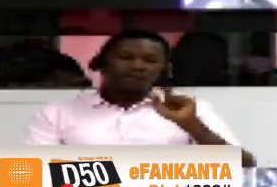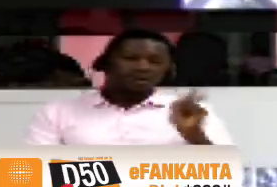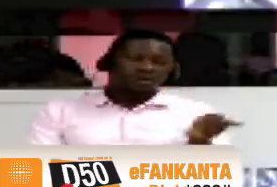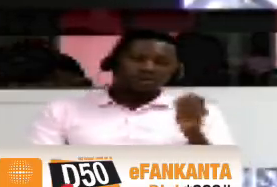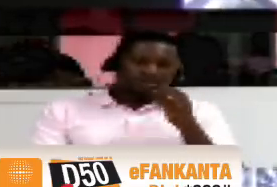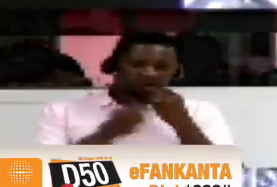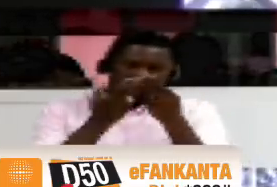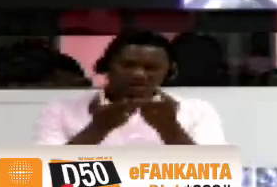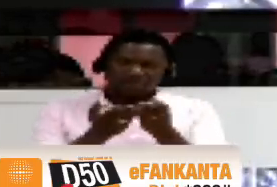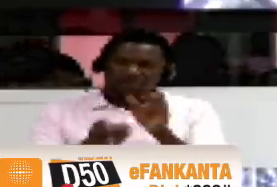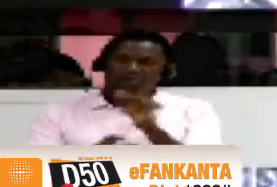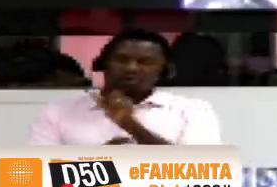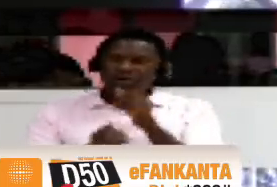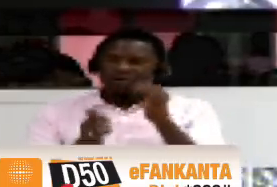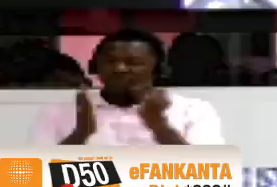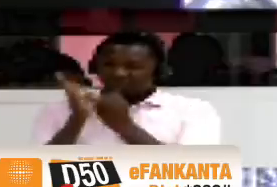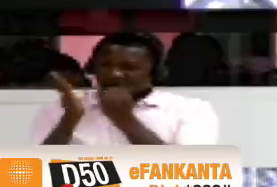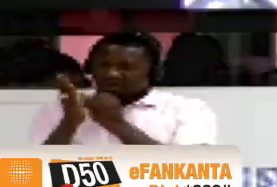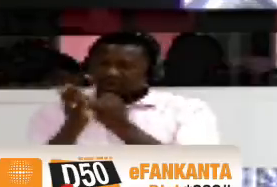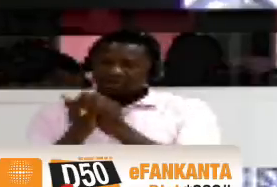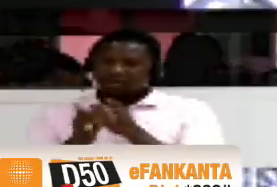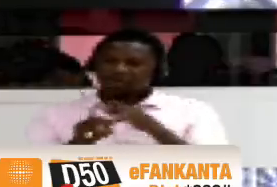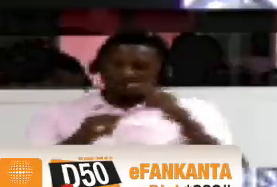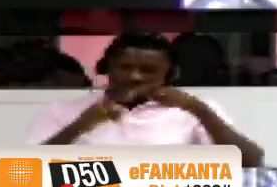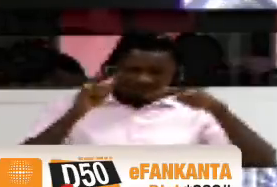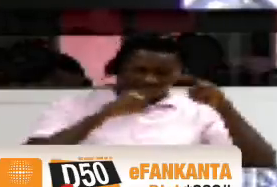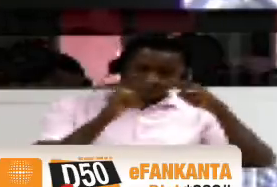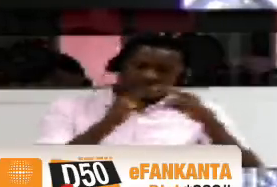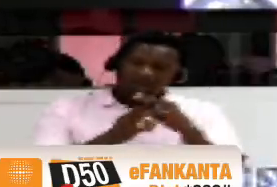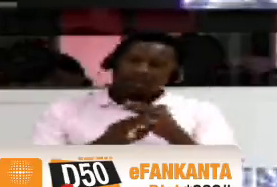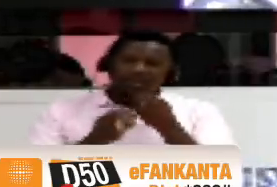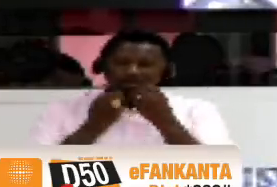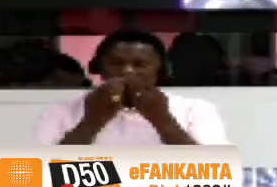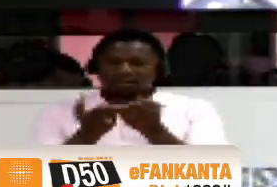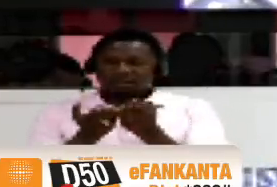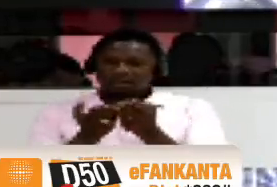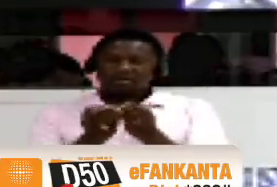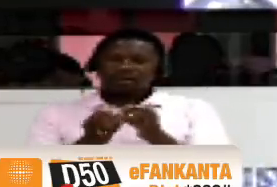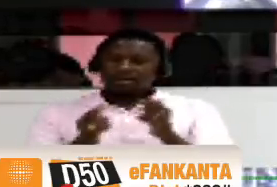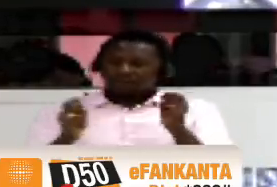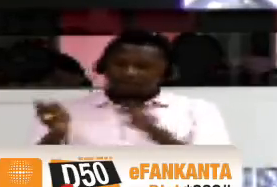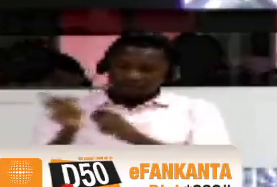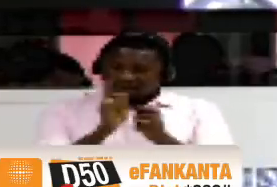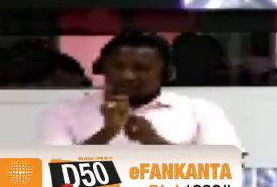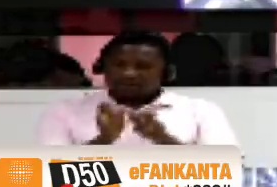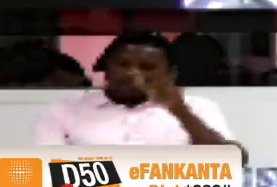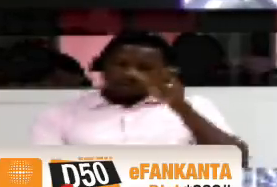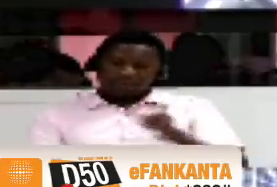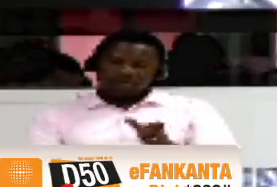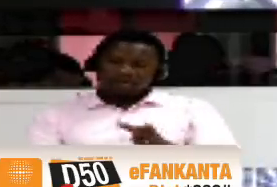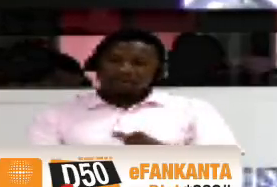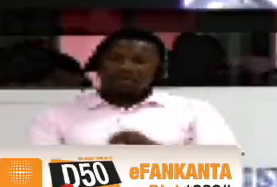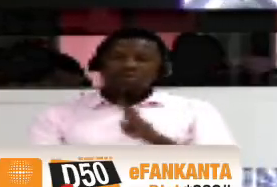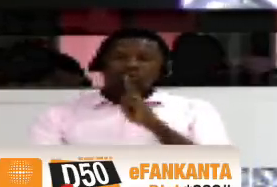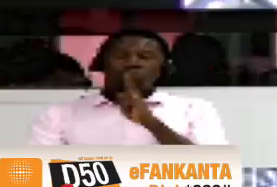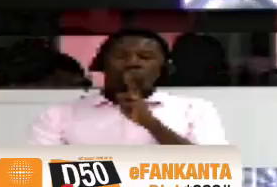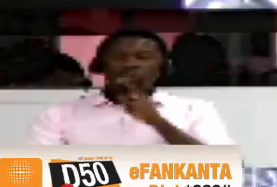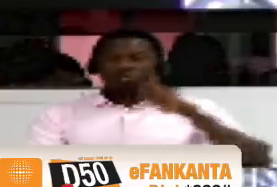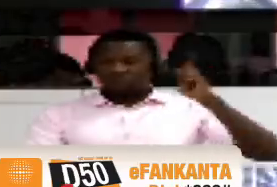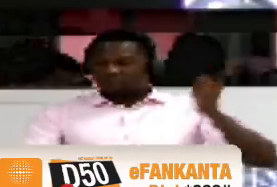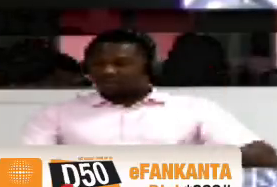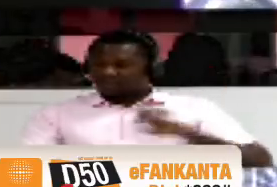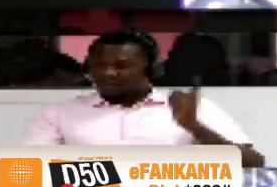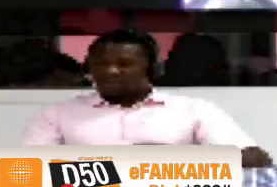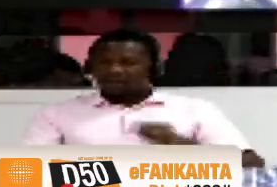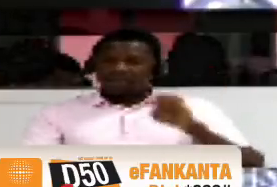investigators, essentially, conducting the inquiry, he said it's the fire service officials who beat